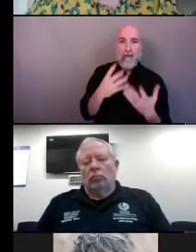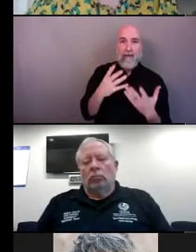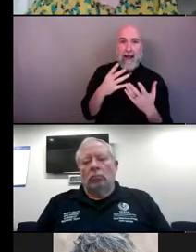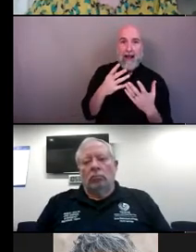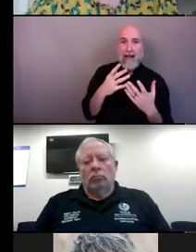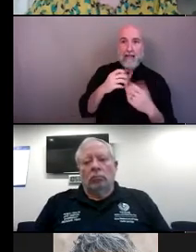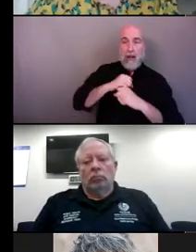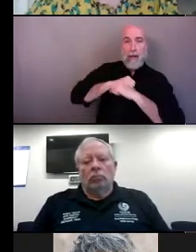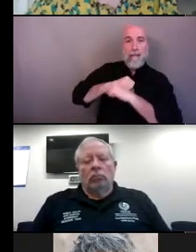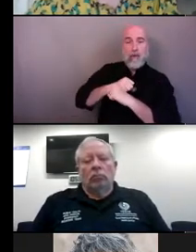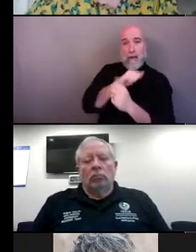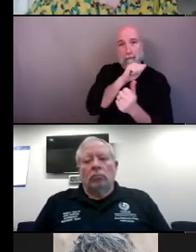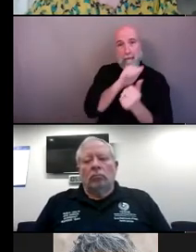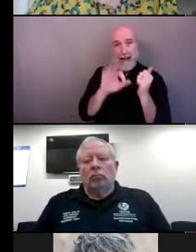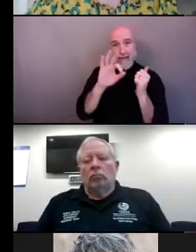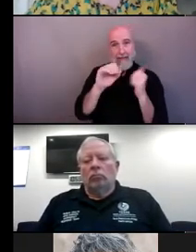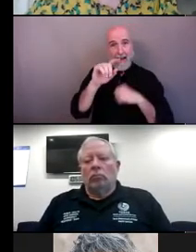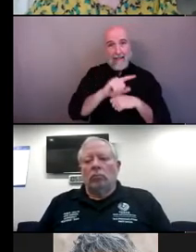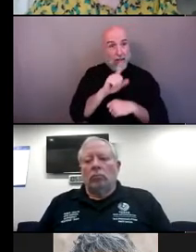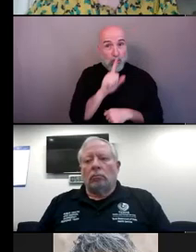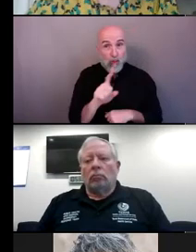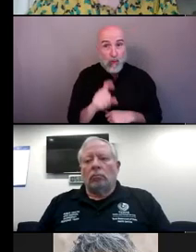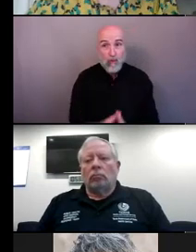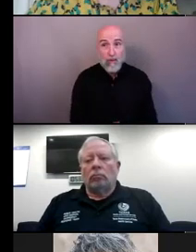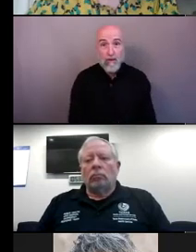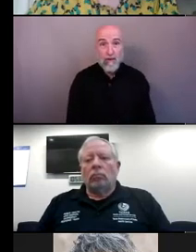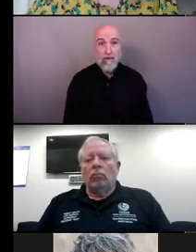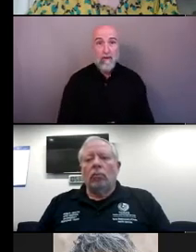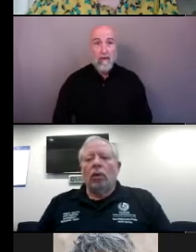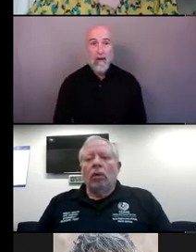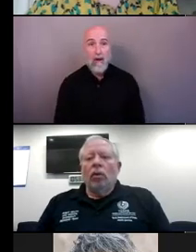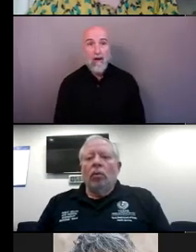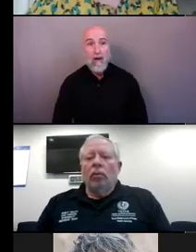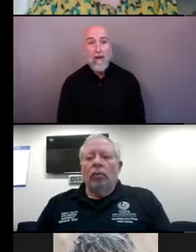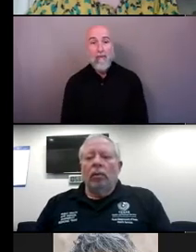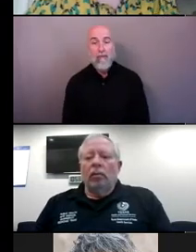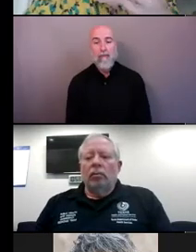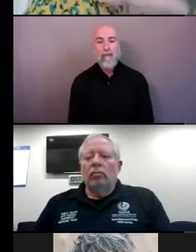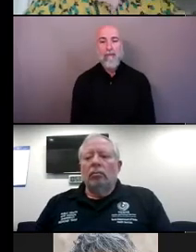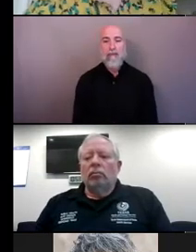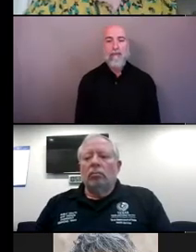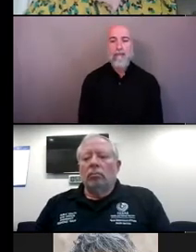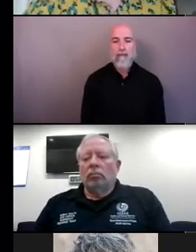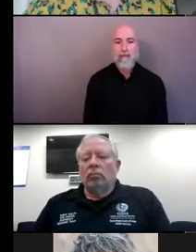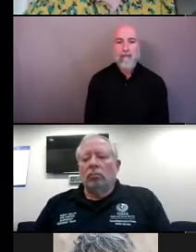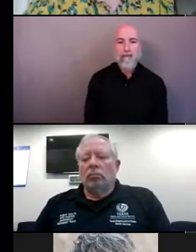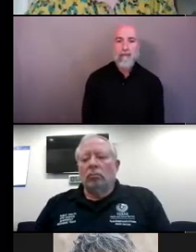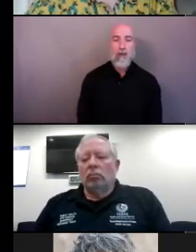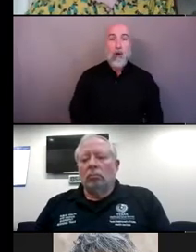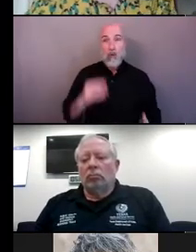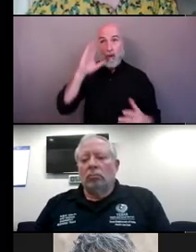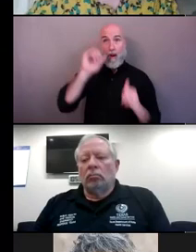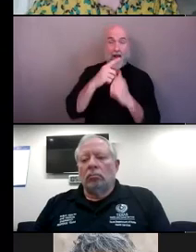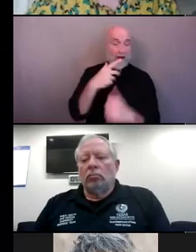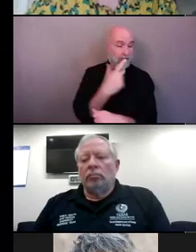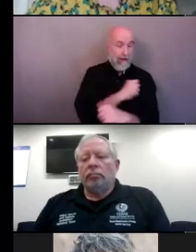days. Is this true? Is their question? I think the question is basically, do we know how long immunity lasts from